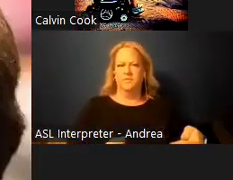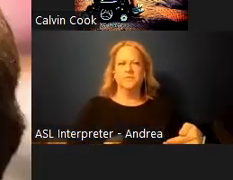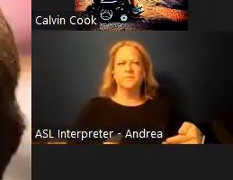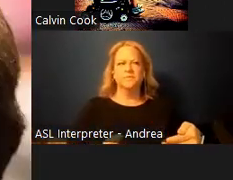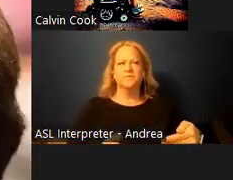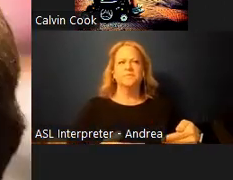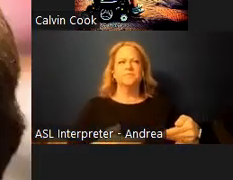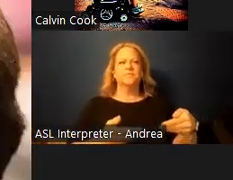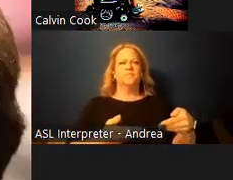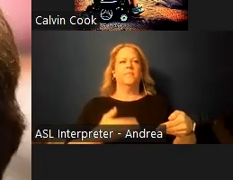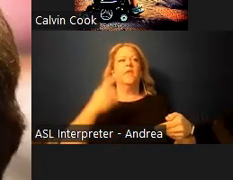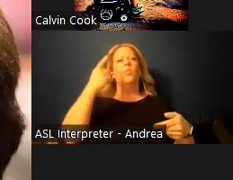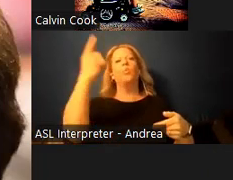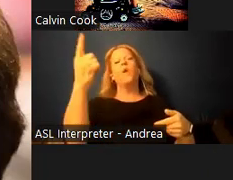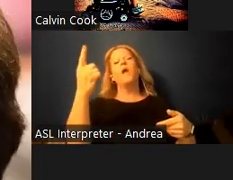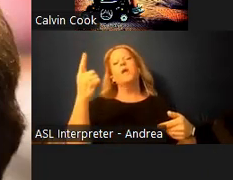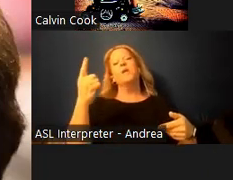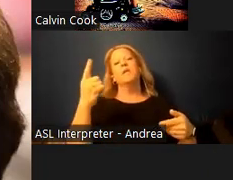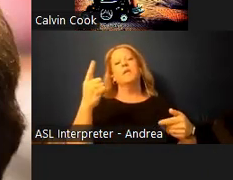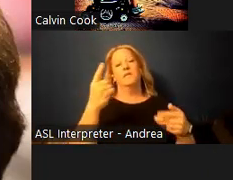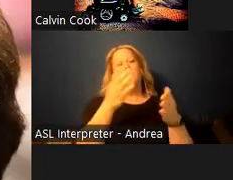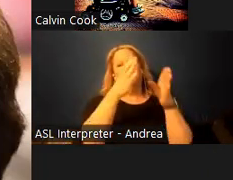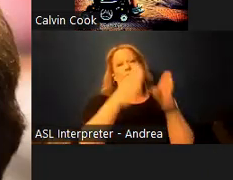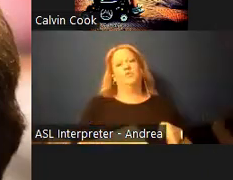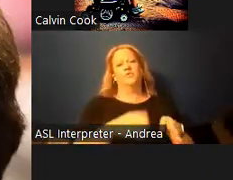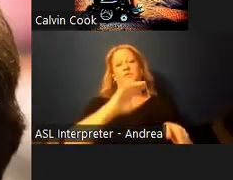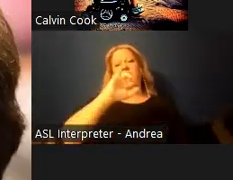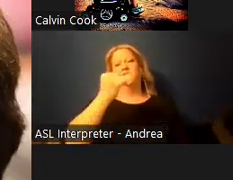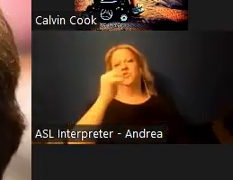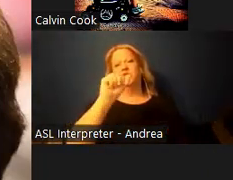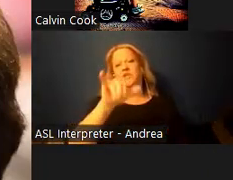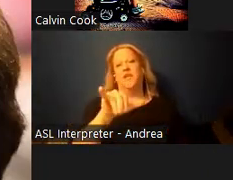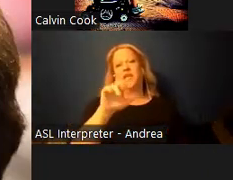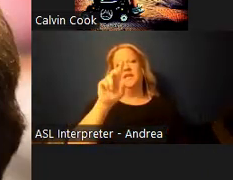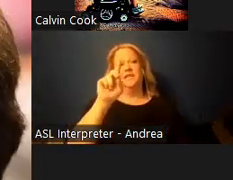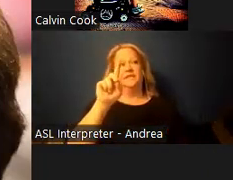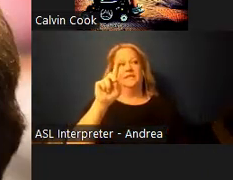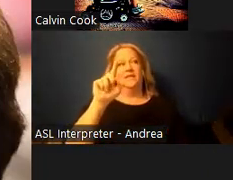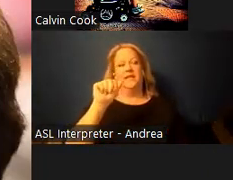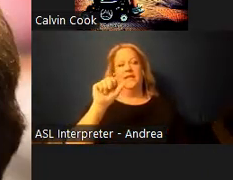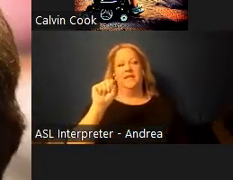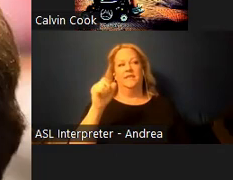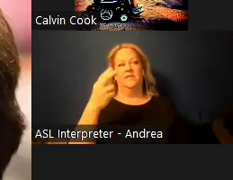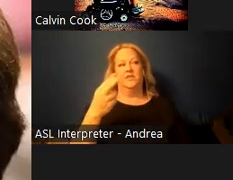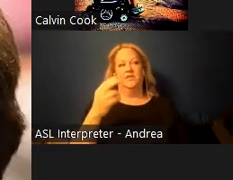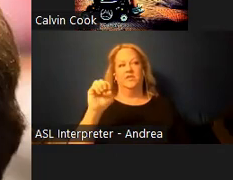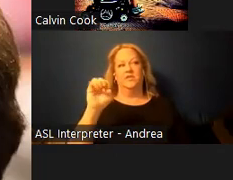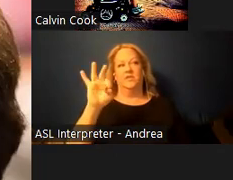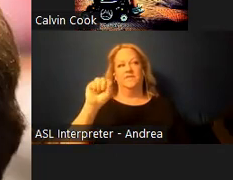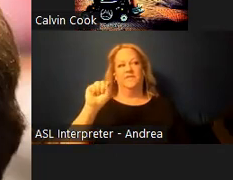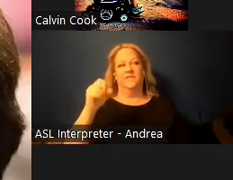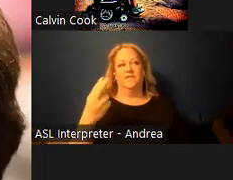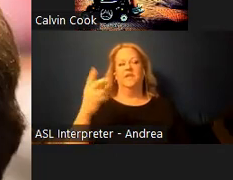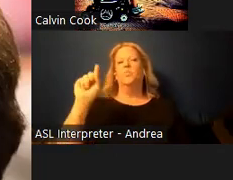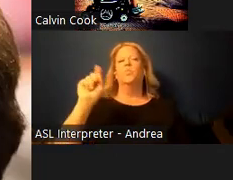One of our panelists is going to be Jay Deshevsky, and he is currently a coordinator at TRIO Student Support Services